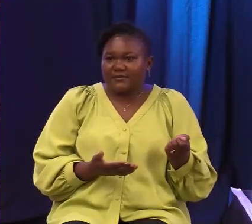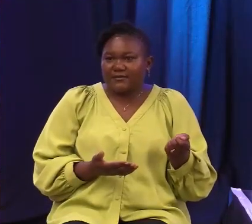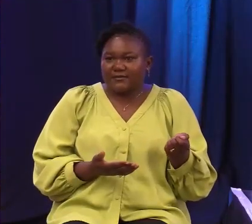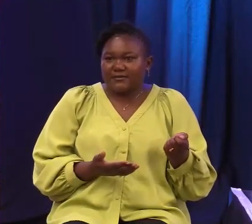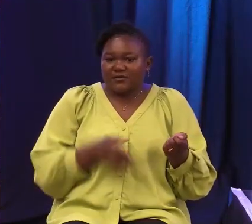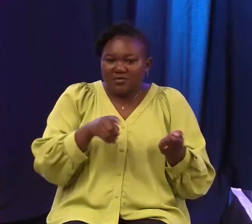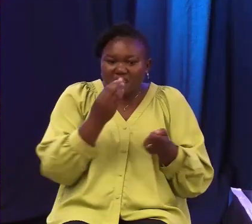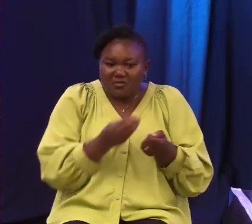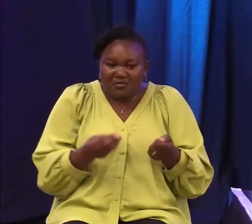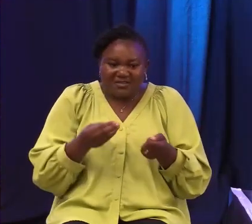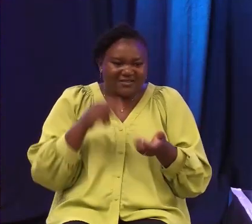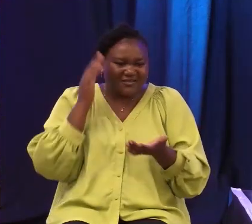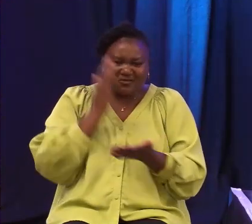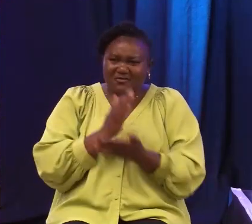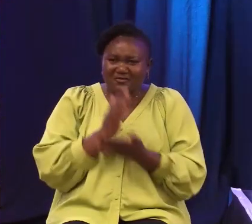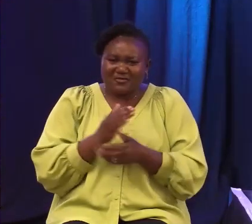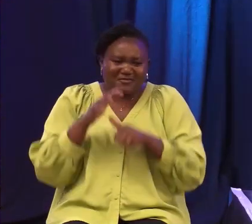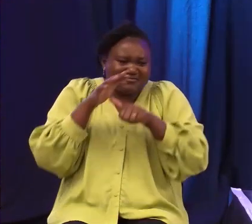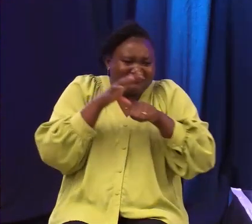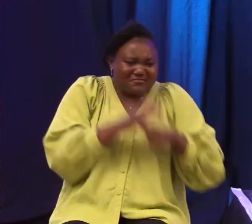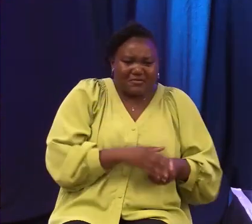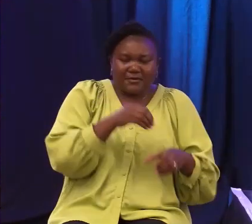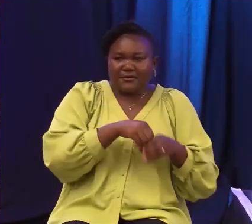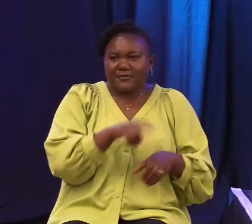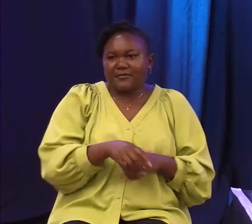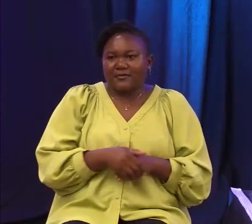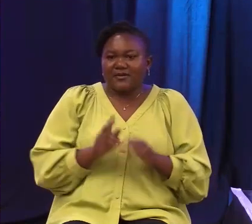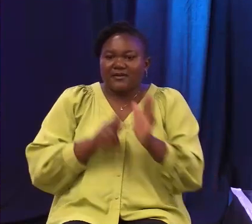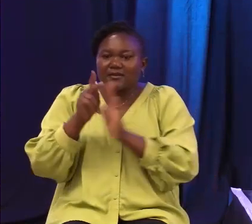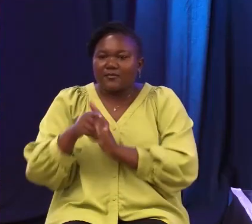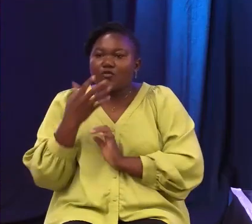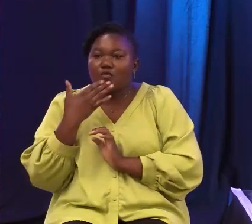where children are victimized. How the media is reporting it.